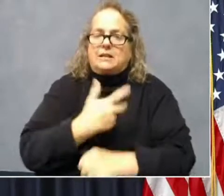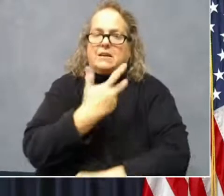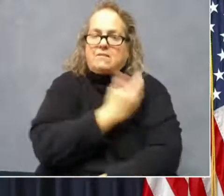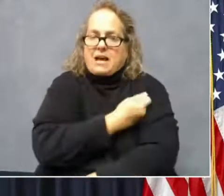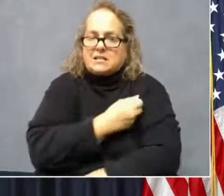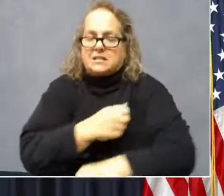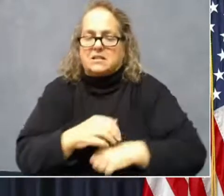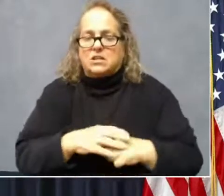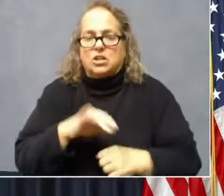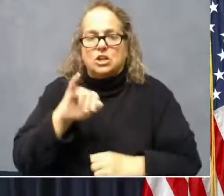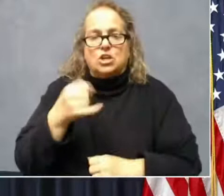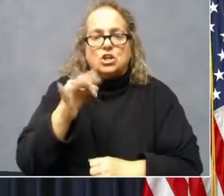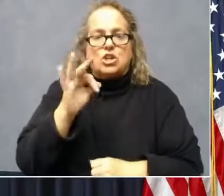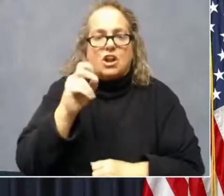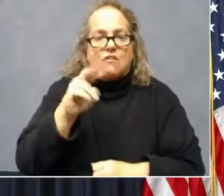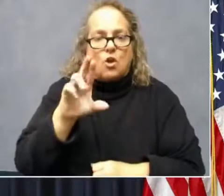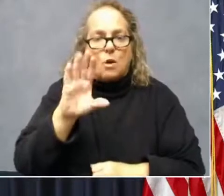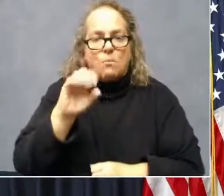Chronicle.